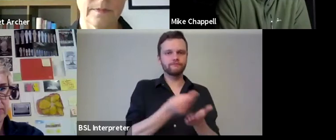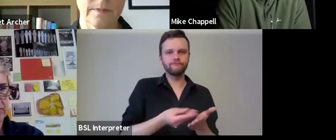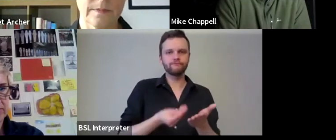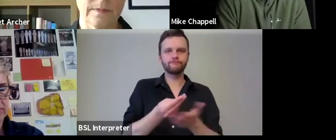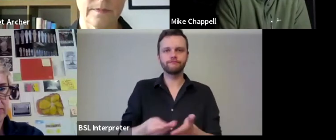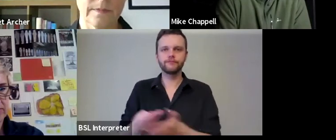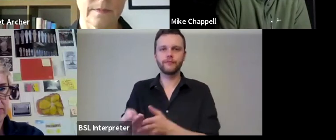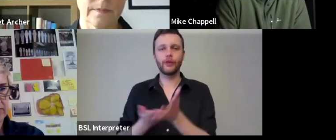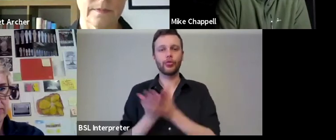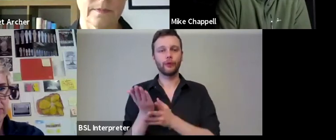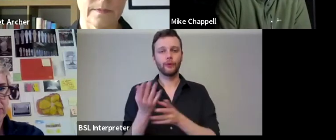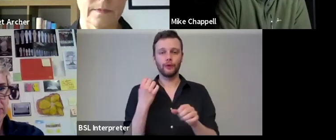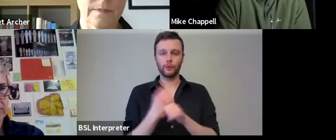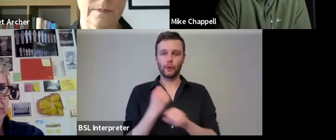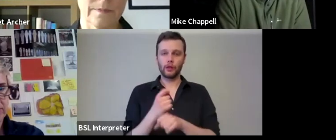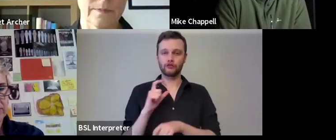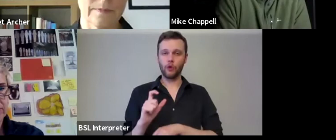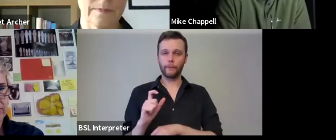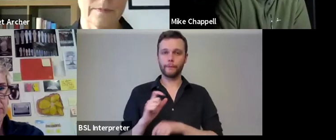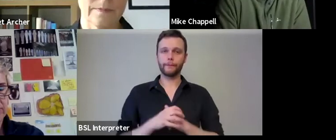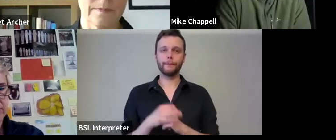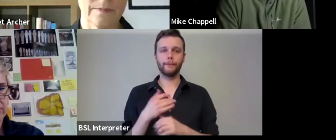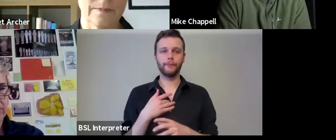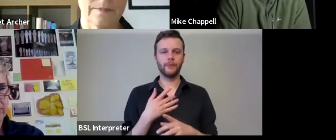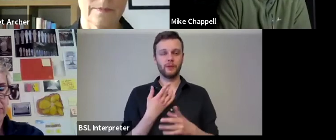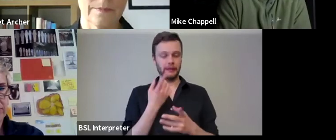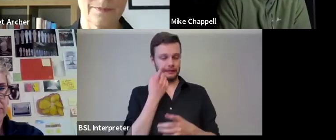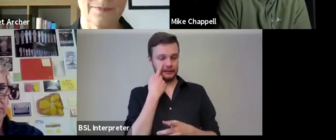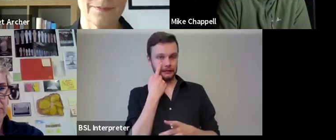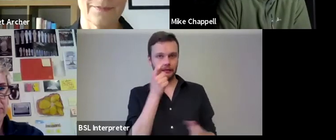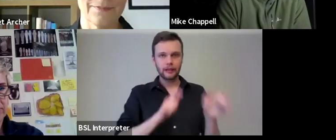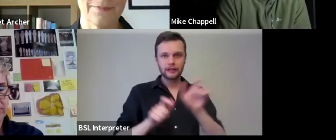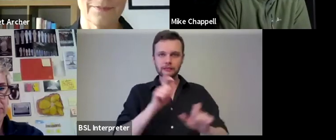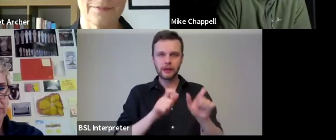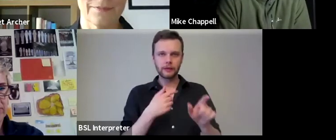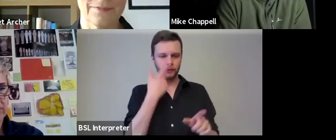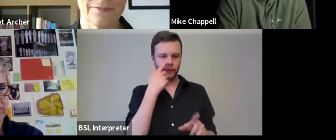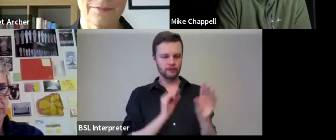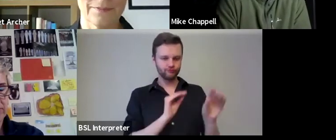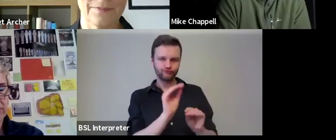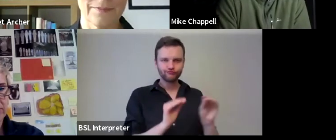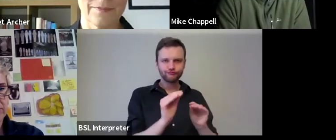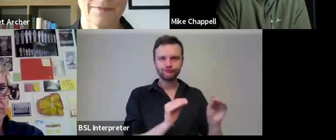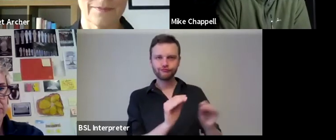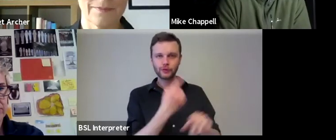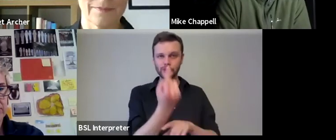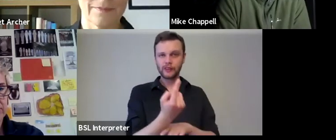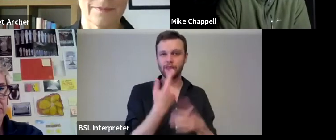and you can actually go on to those kind of experiments and you can kind of play around with different parameters that